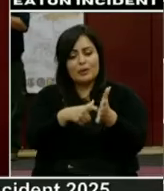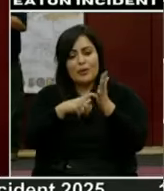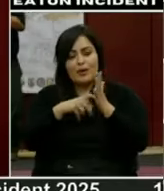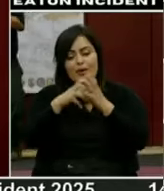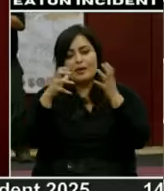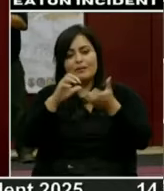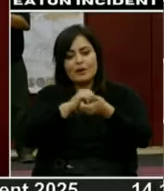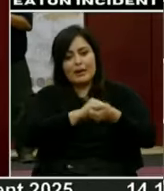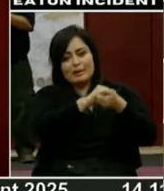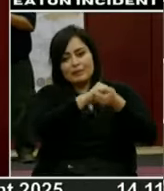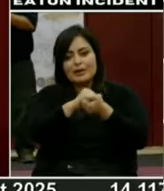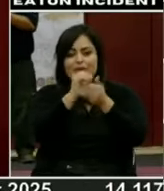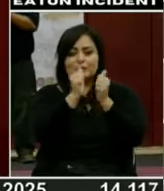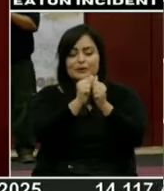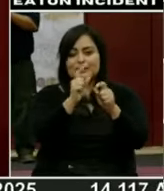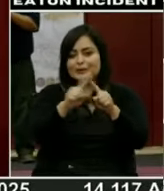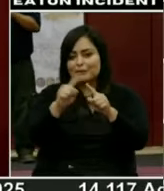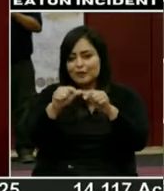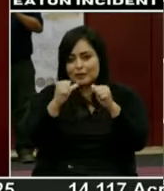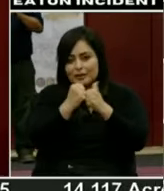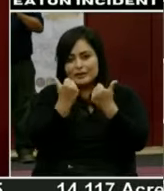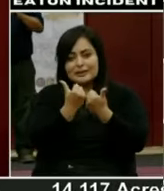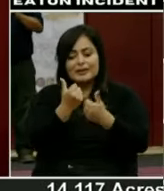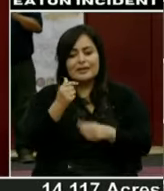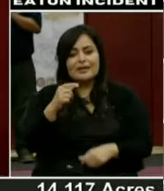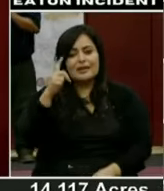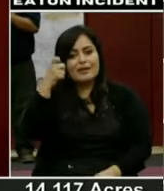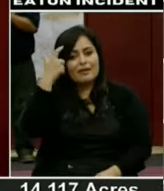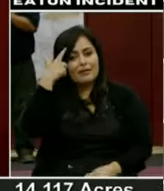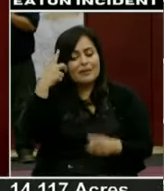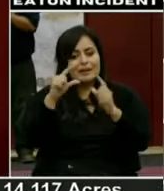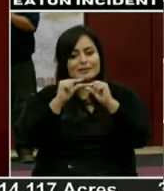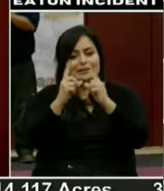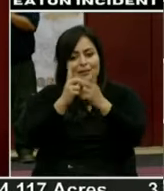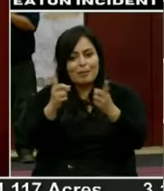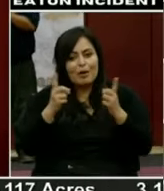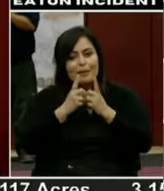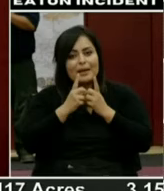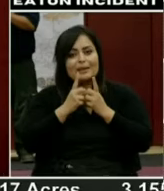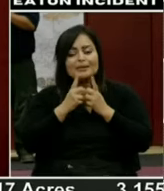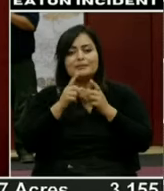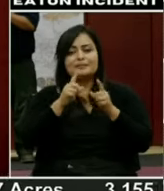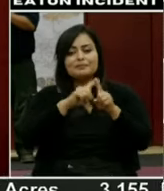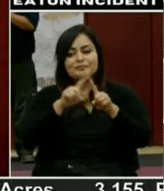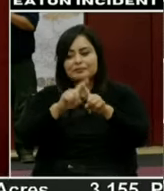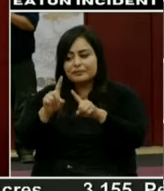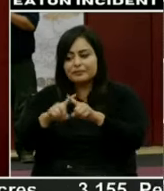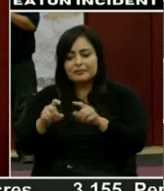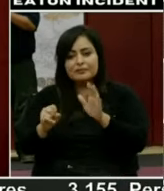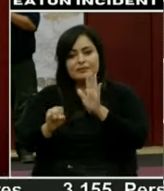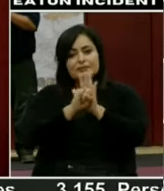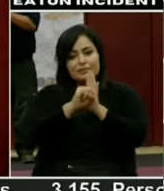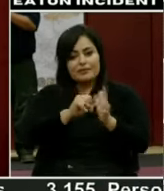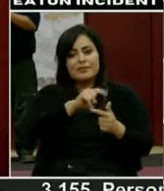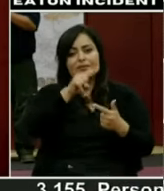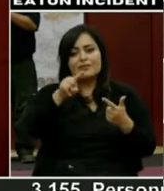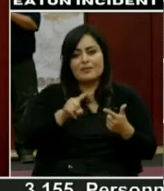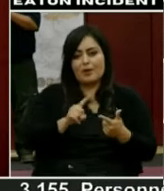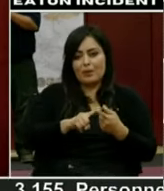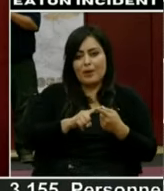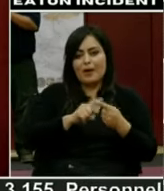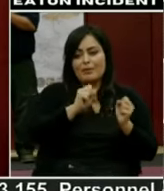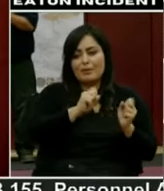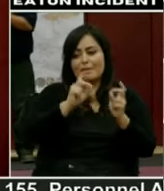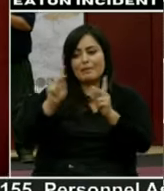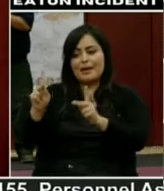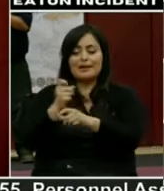cooperating agencies, local government departments, to make sure that when we identify when that can happen, that we do it and it's safe